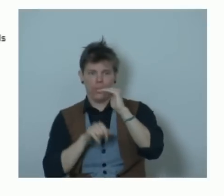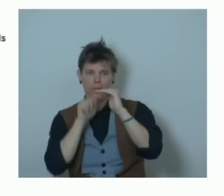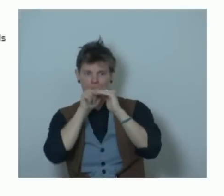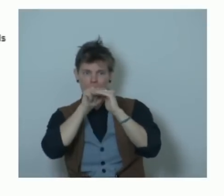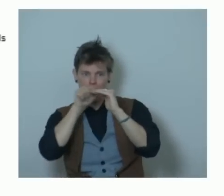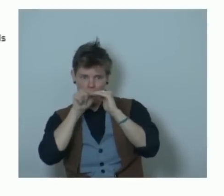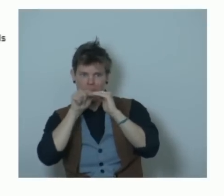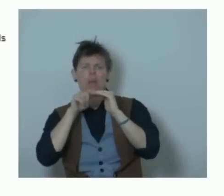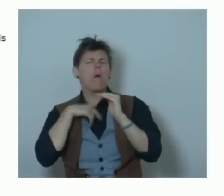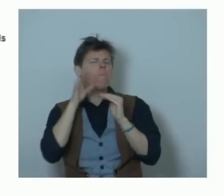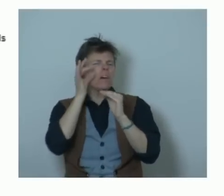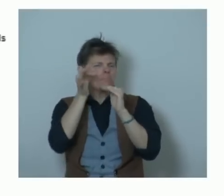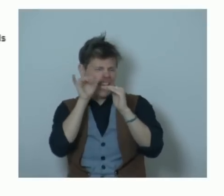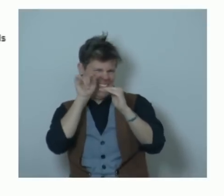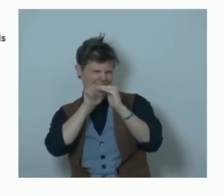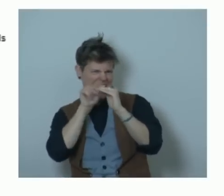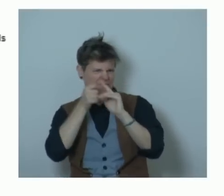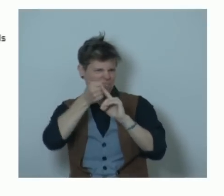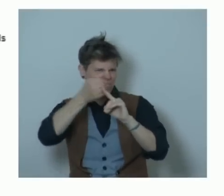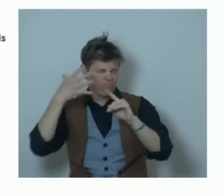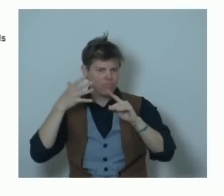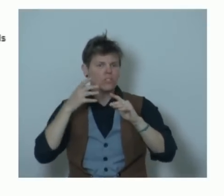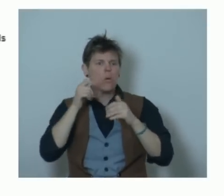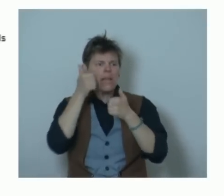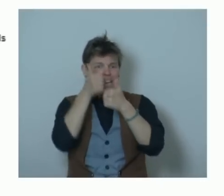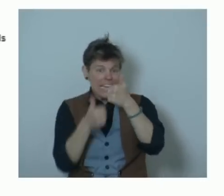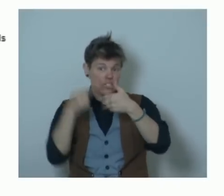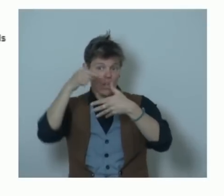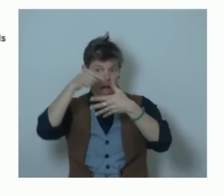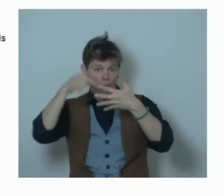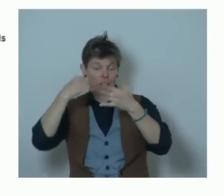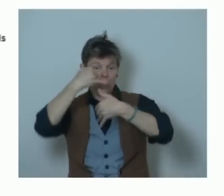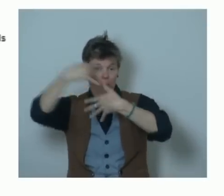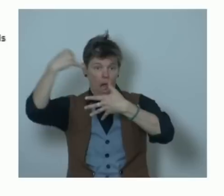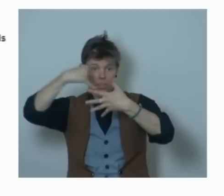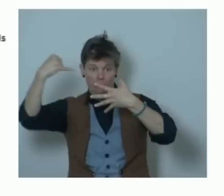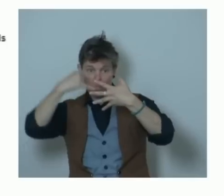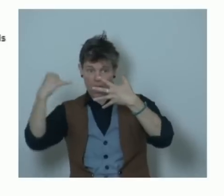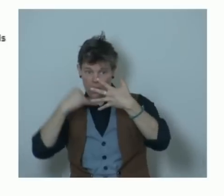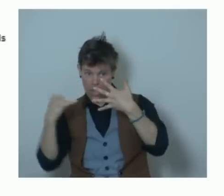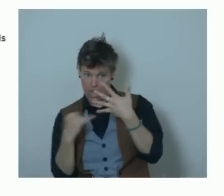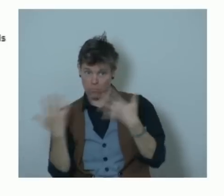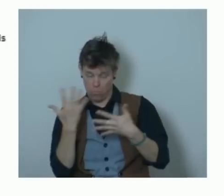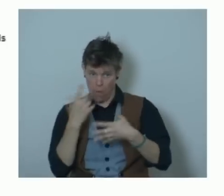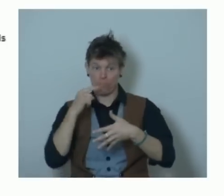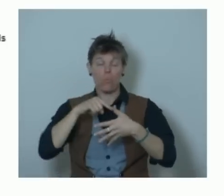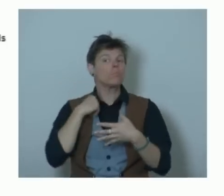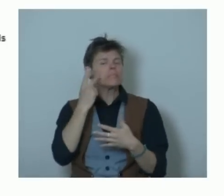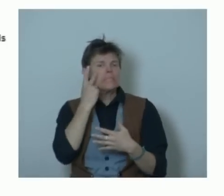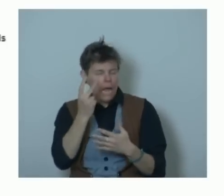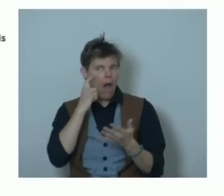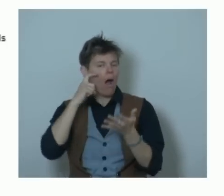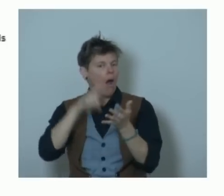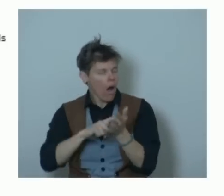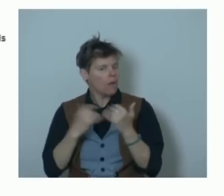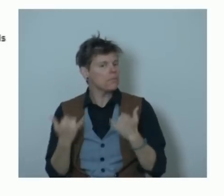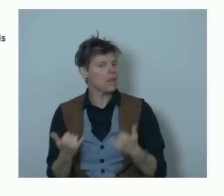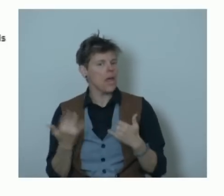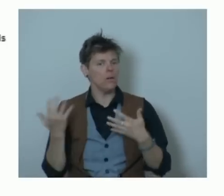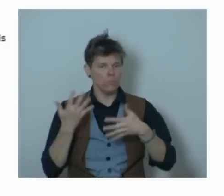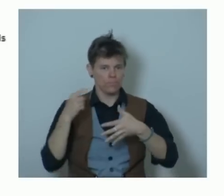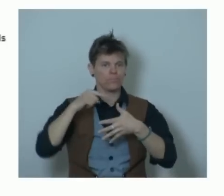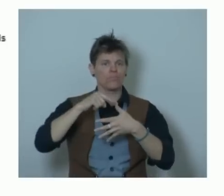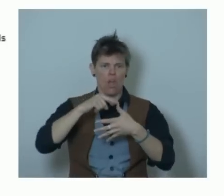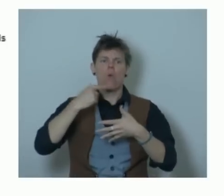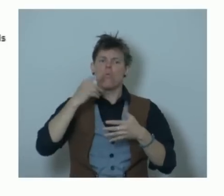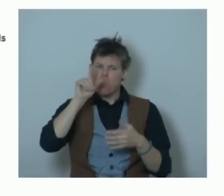through what each line means, or most of them anyway. What we're seeing is that we actually have flattened the curve for